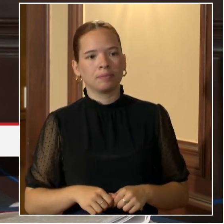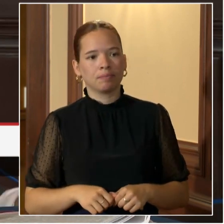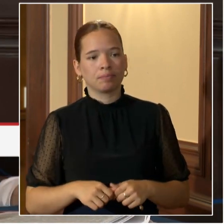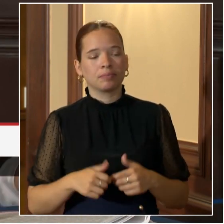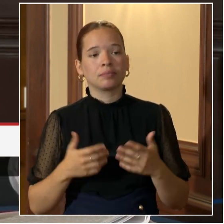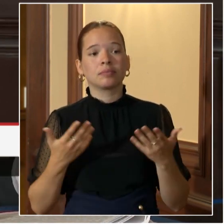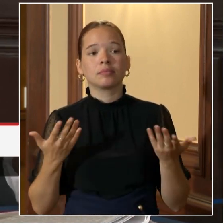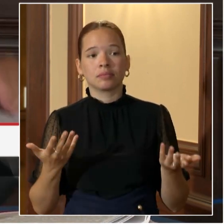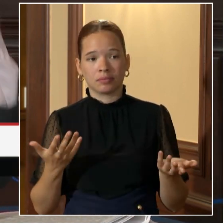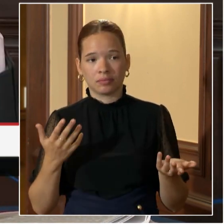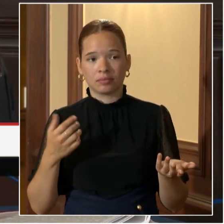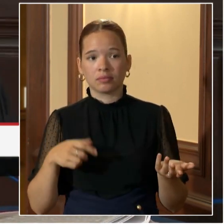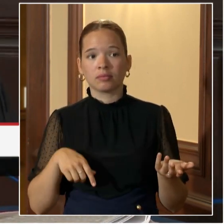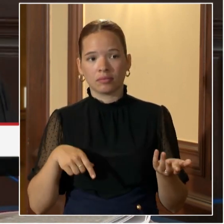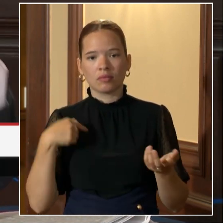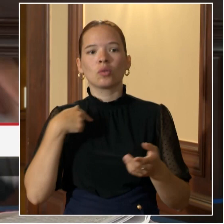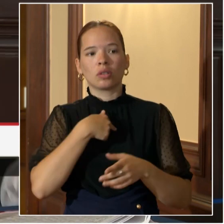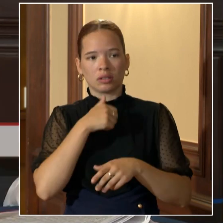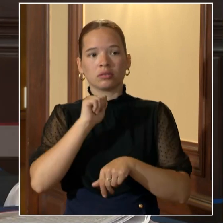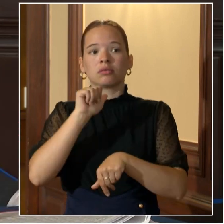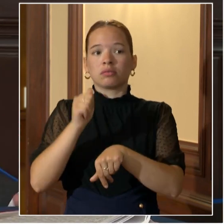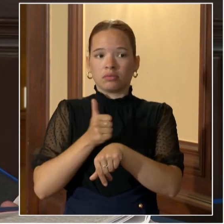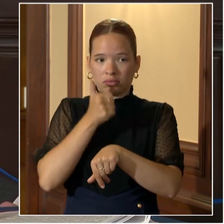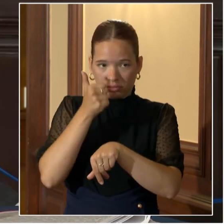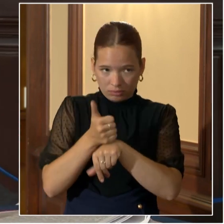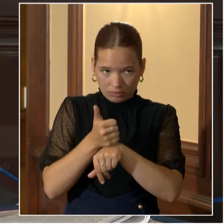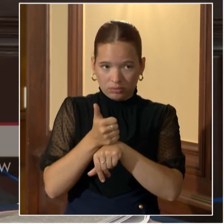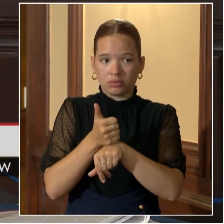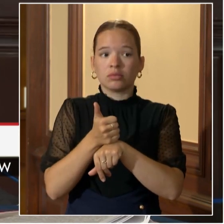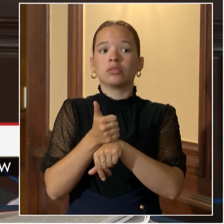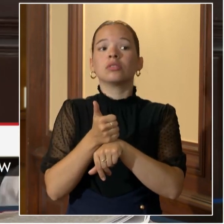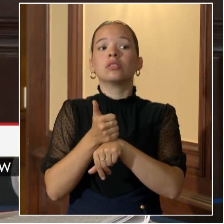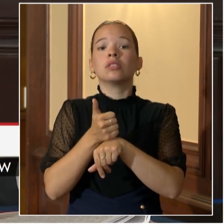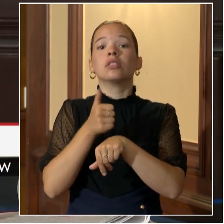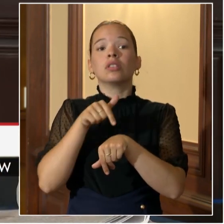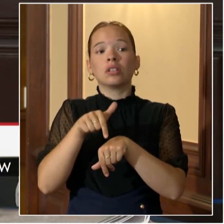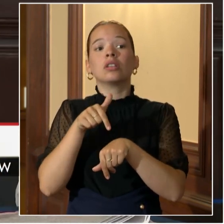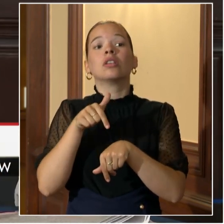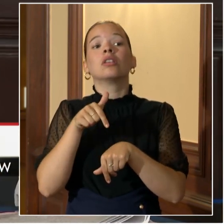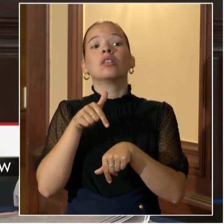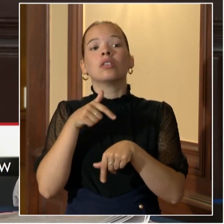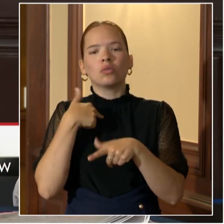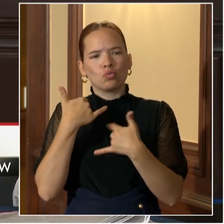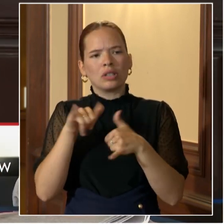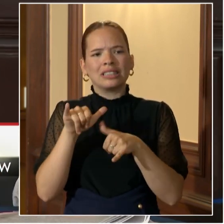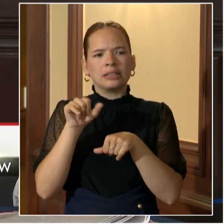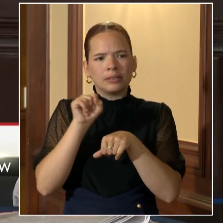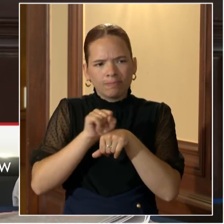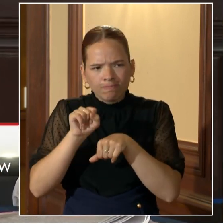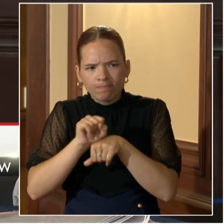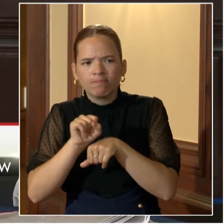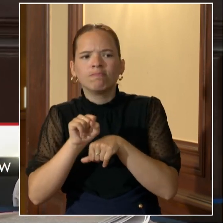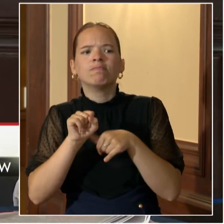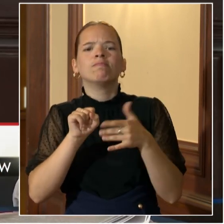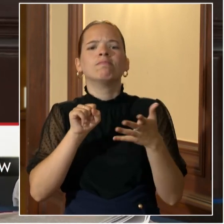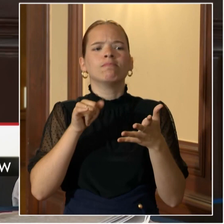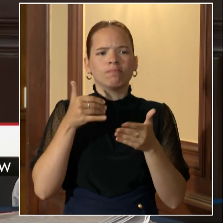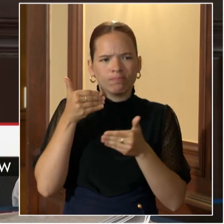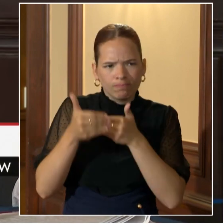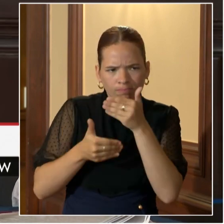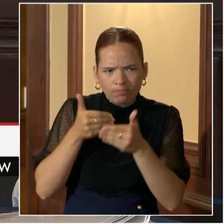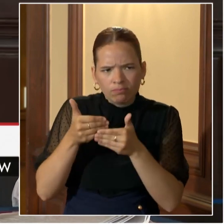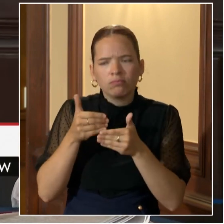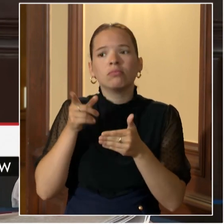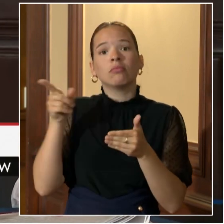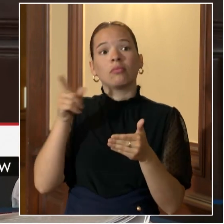to facilitate the engaging of the Mayor and Chairperson directly with the elected members of the Statehood delegation. The Commission provides